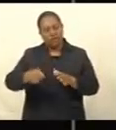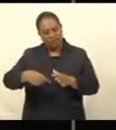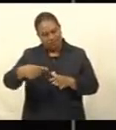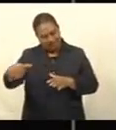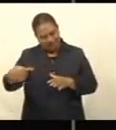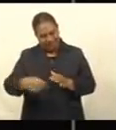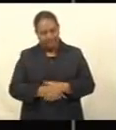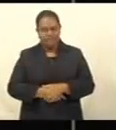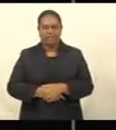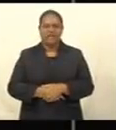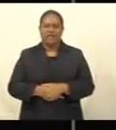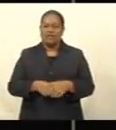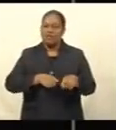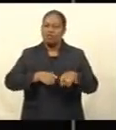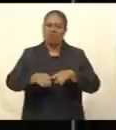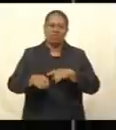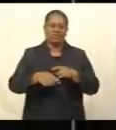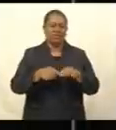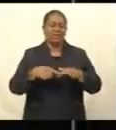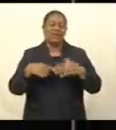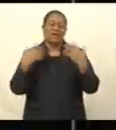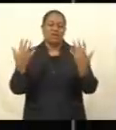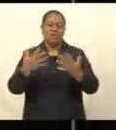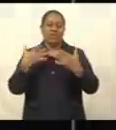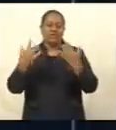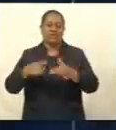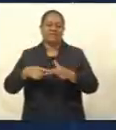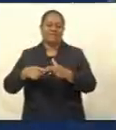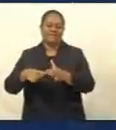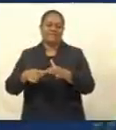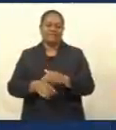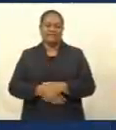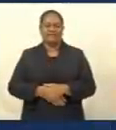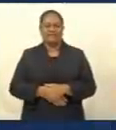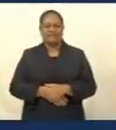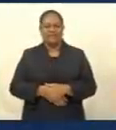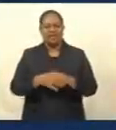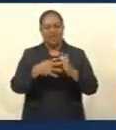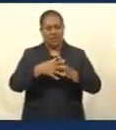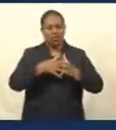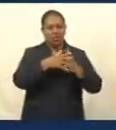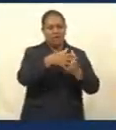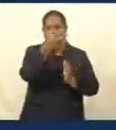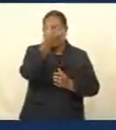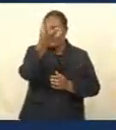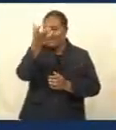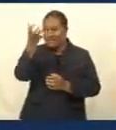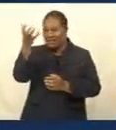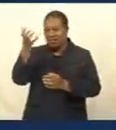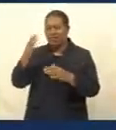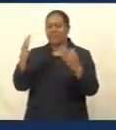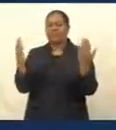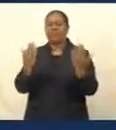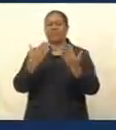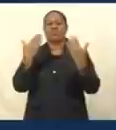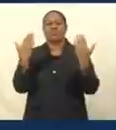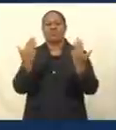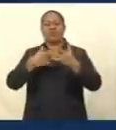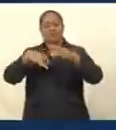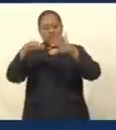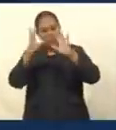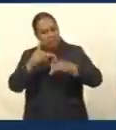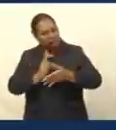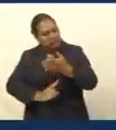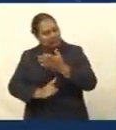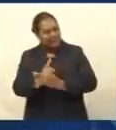to enhance the moist easterly wind flow over the group. In the west, a cloudy and humid day with a chance of showers